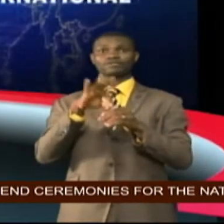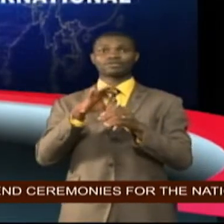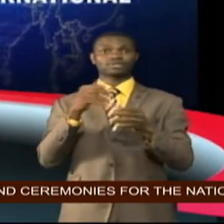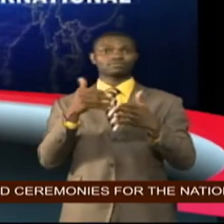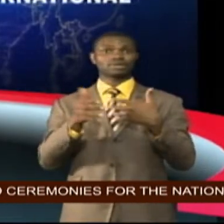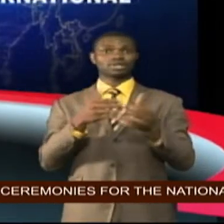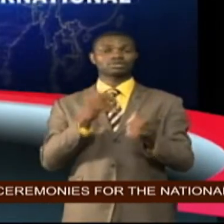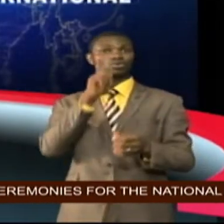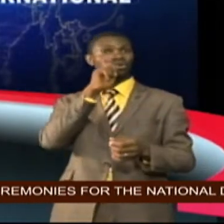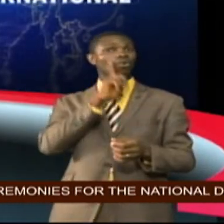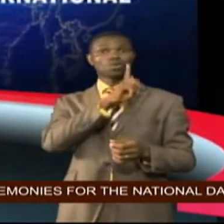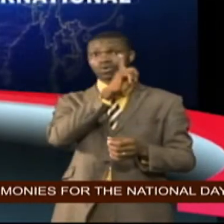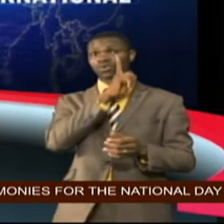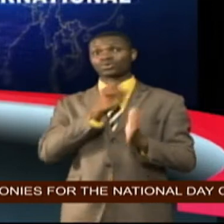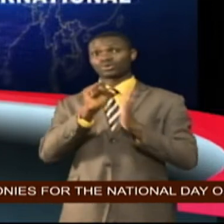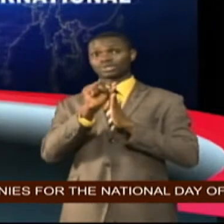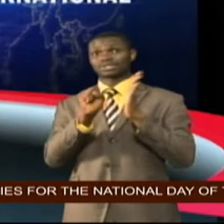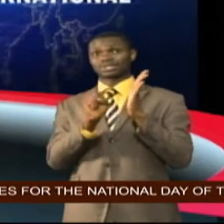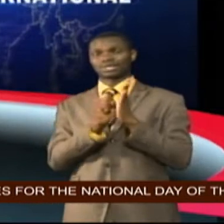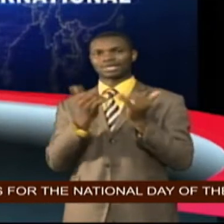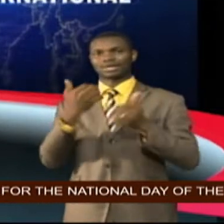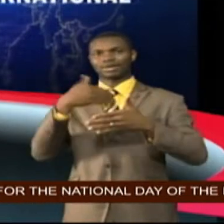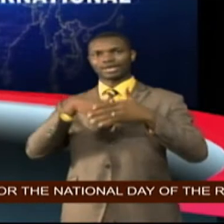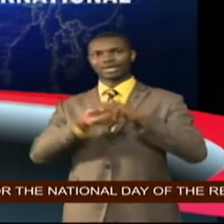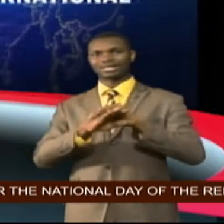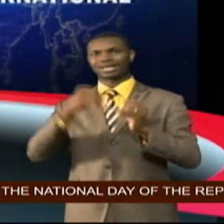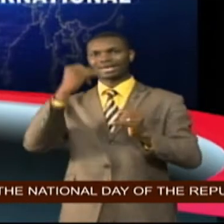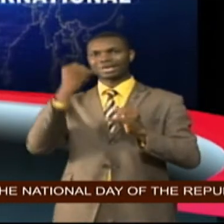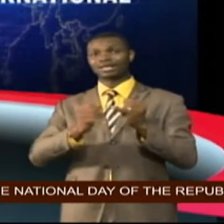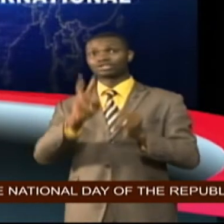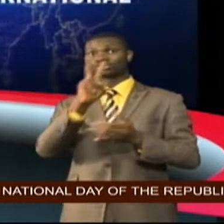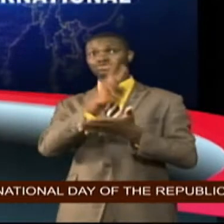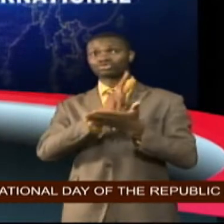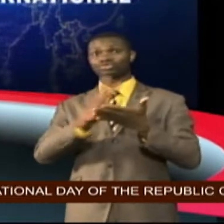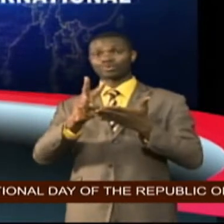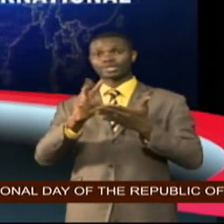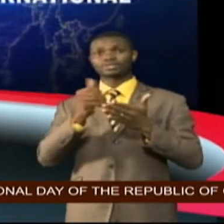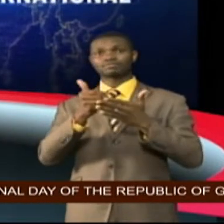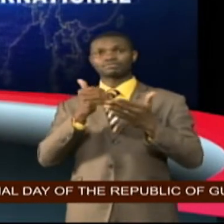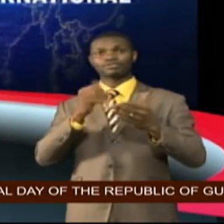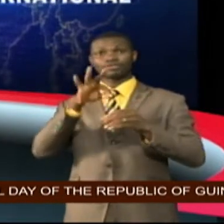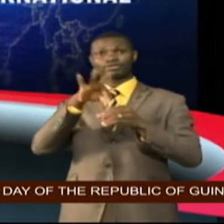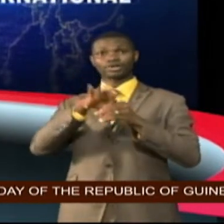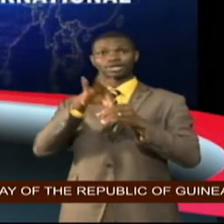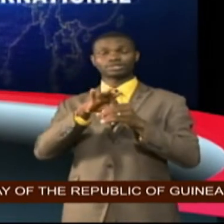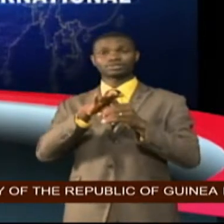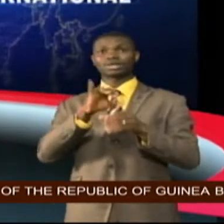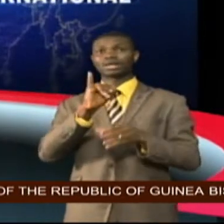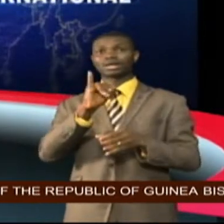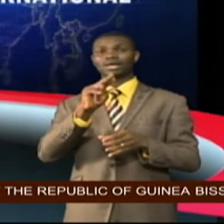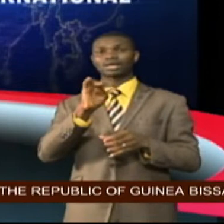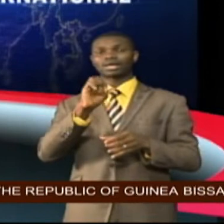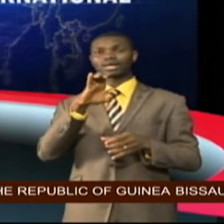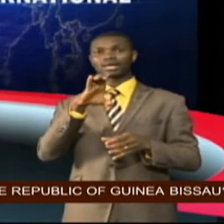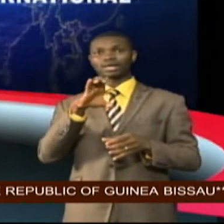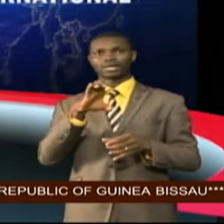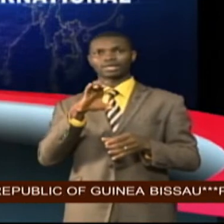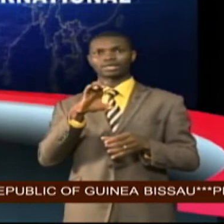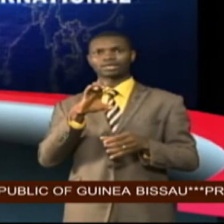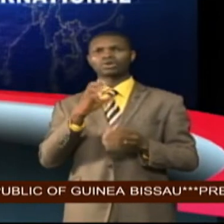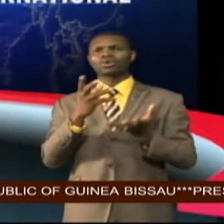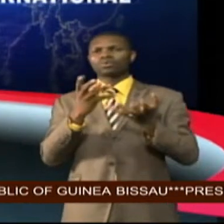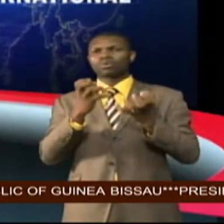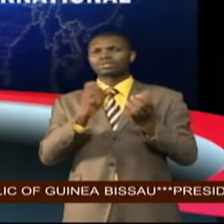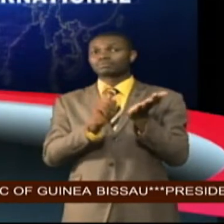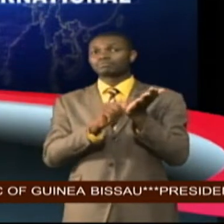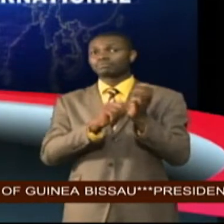as Ondo State enters the last 2 critical weeks in the build-up to the governorship election, the Independent National Electoral Commission, INEC, wants the